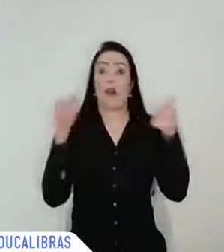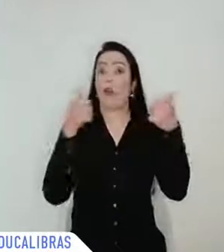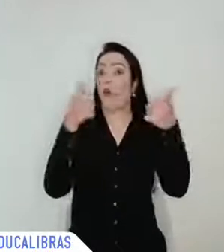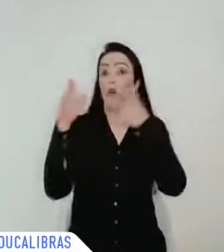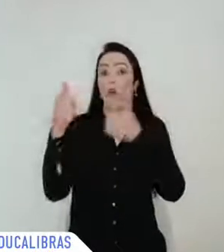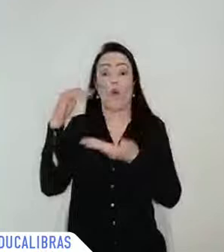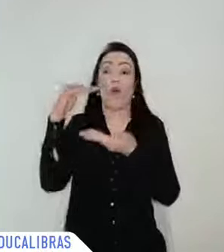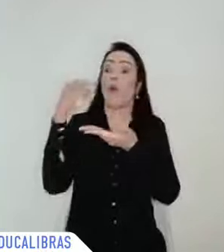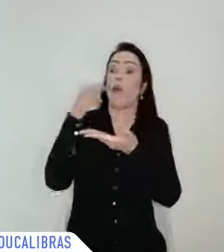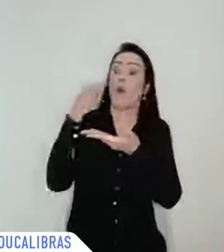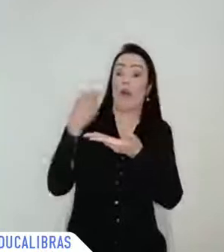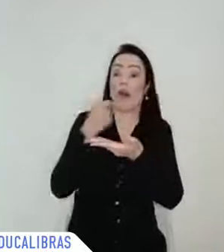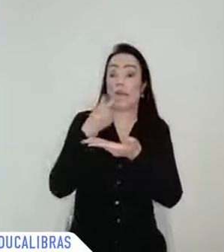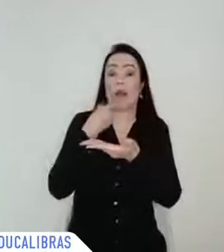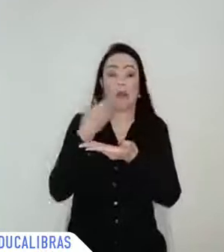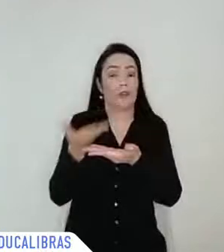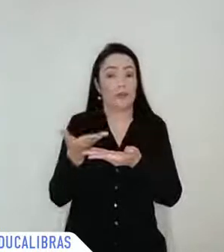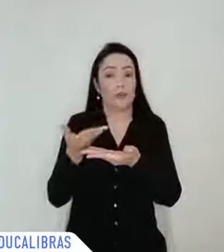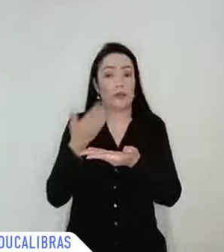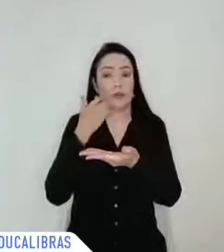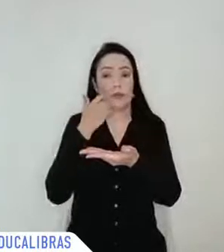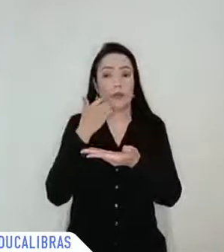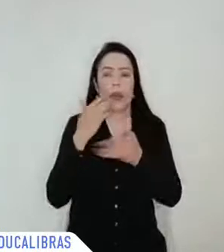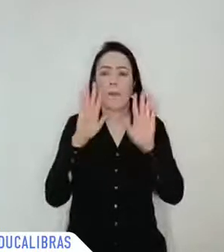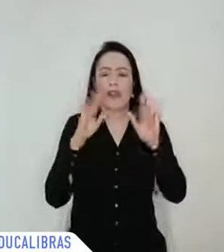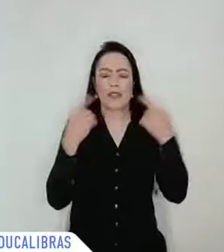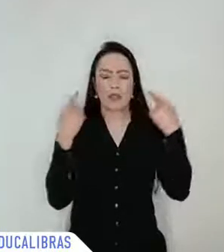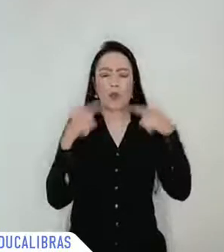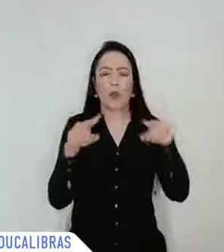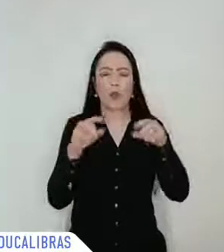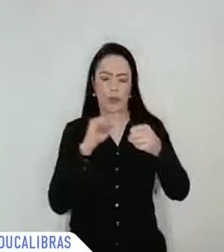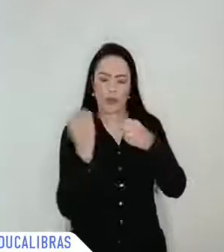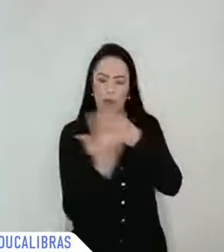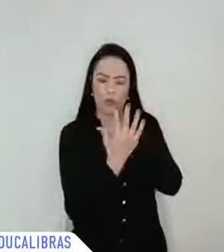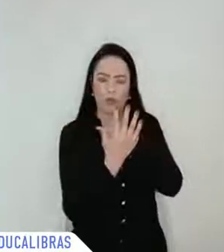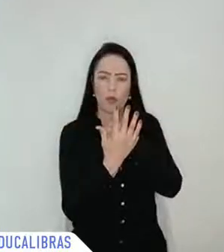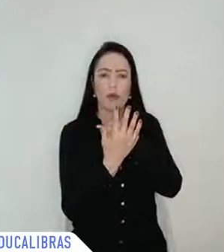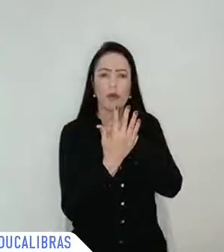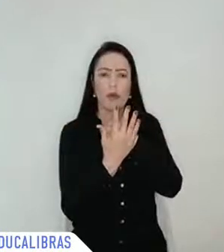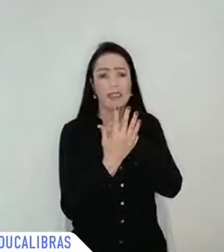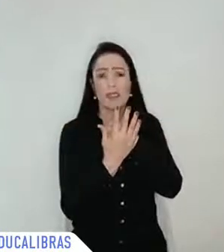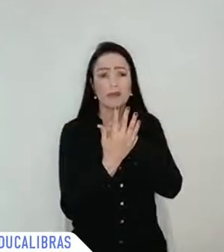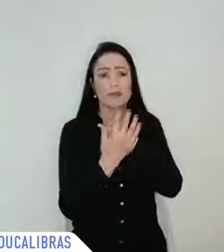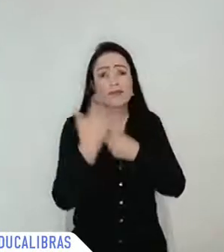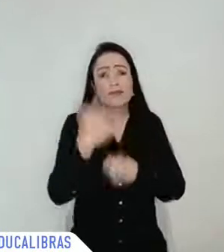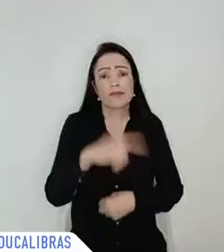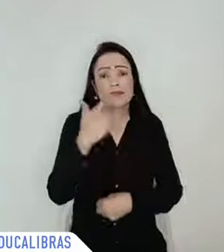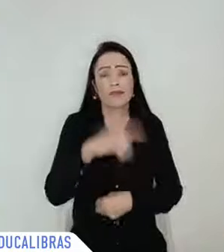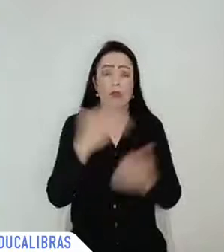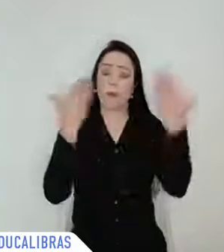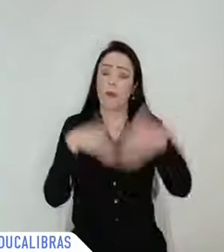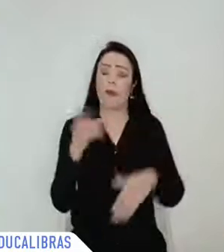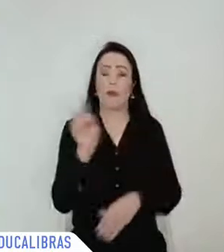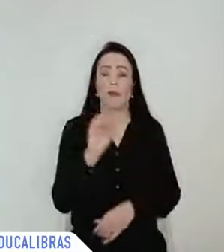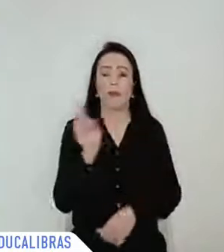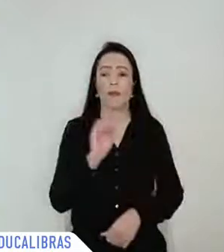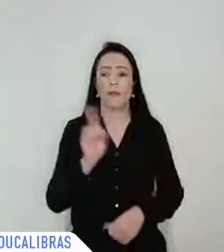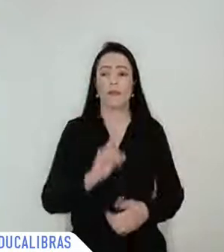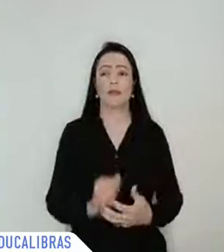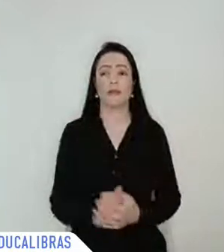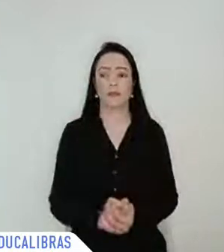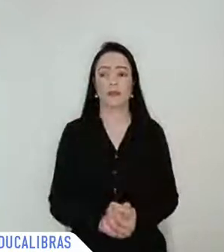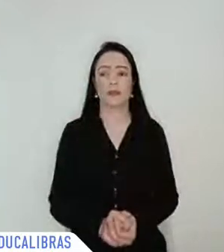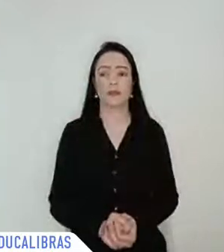the use of medicines such as chloroquine, which are ineffective in the combat